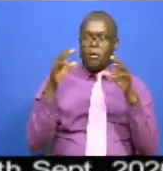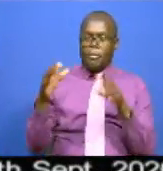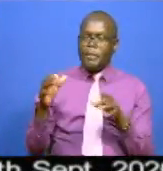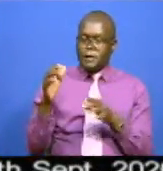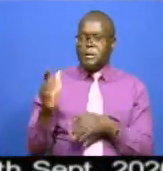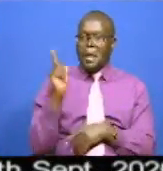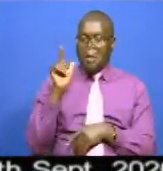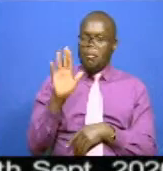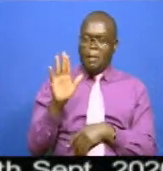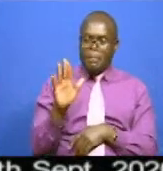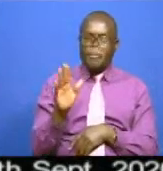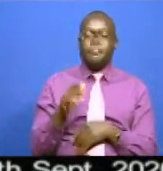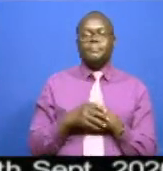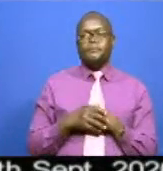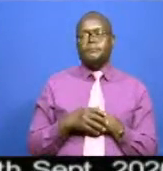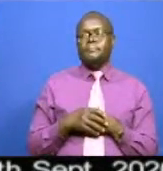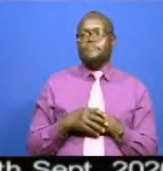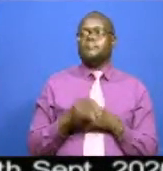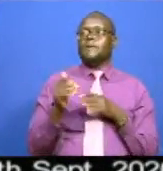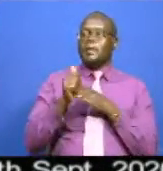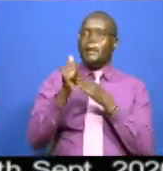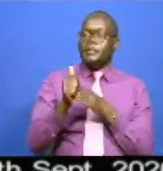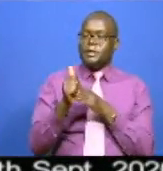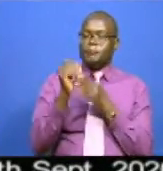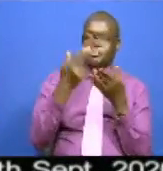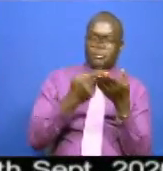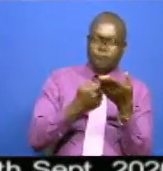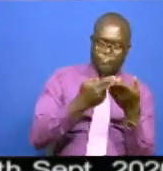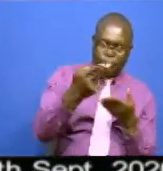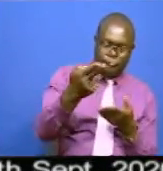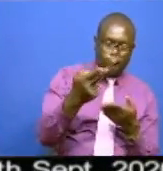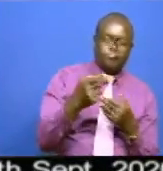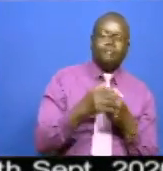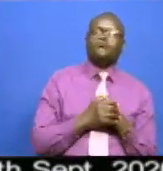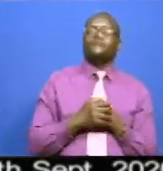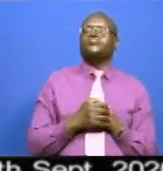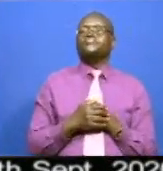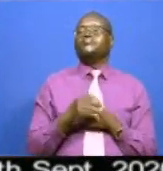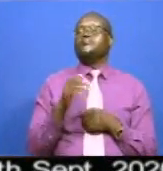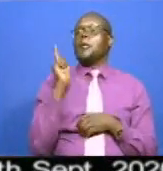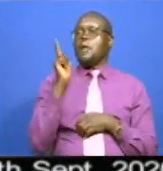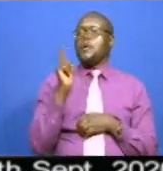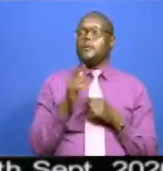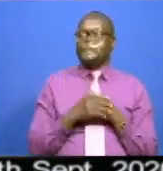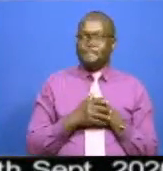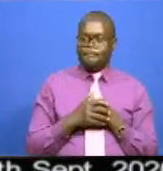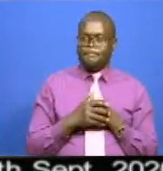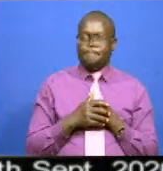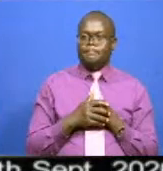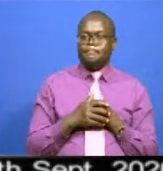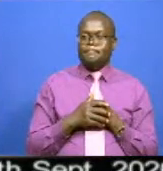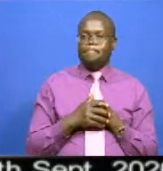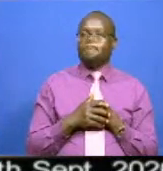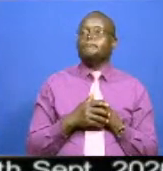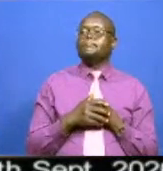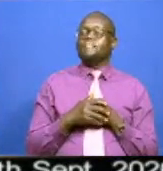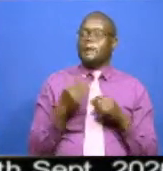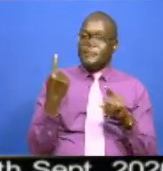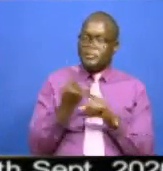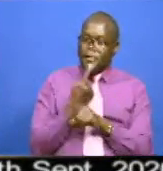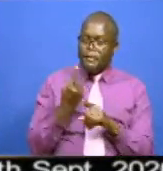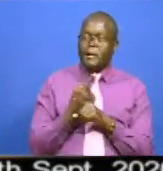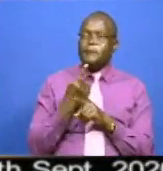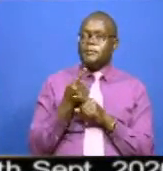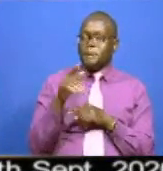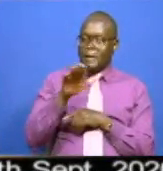Act, the Leadership and Integrity Act, and the relevant provisions of the